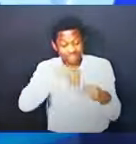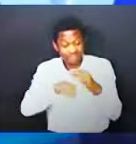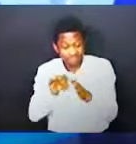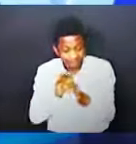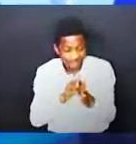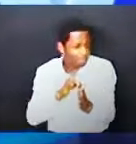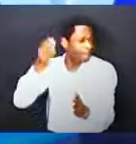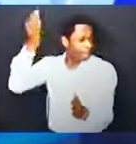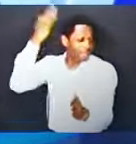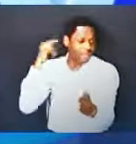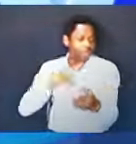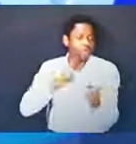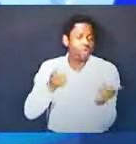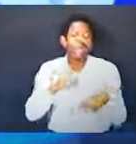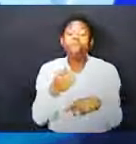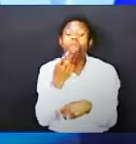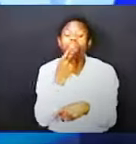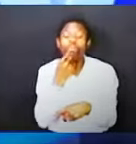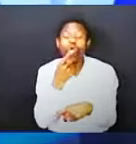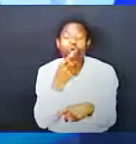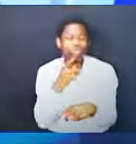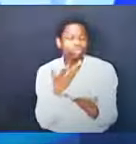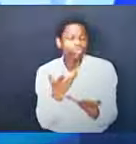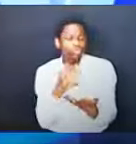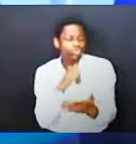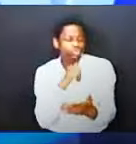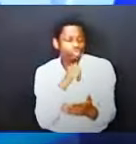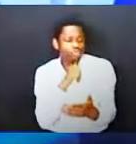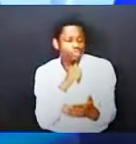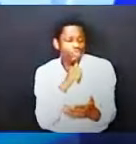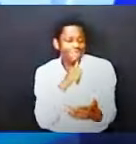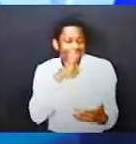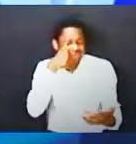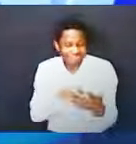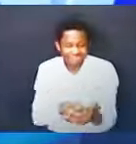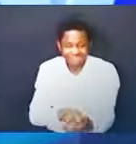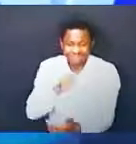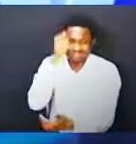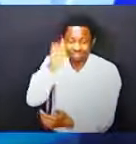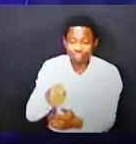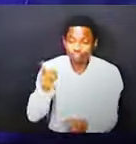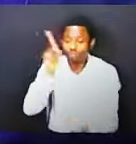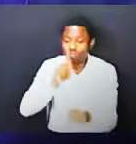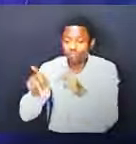And it was without chapters and verses.